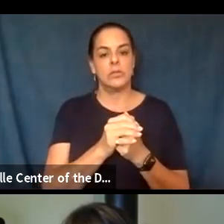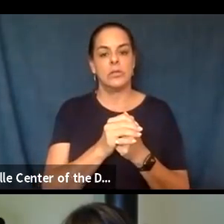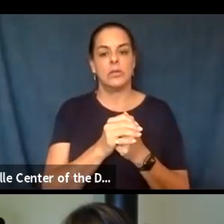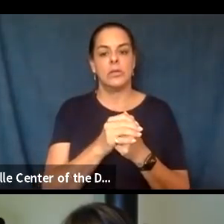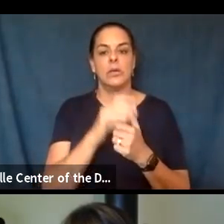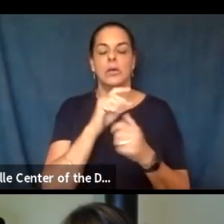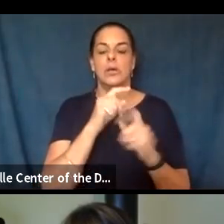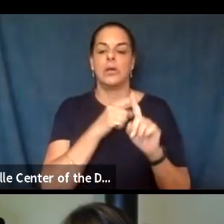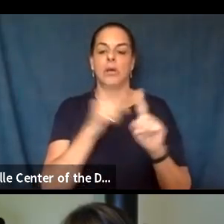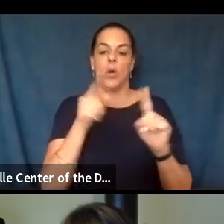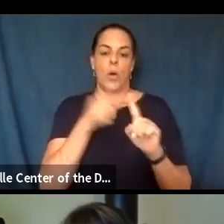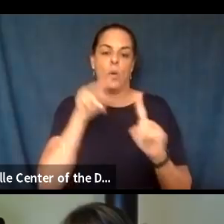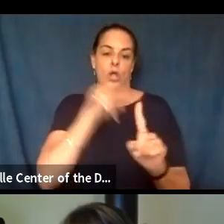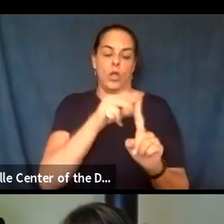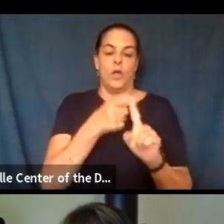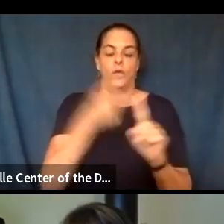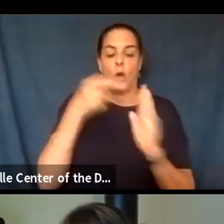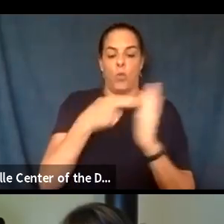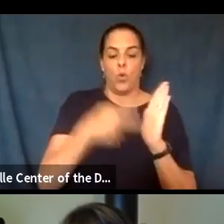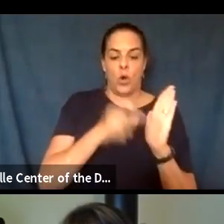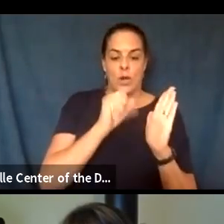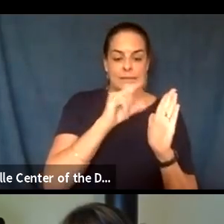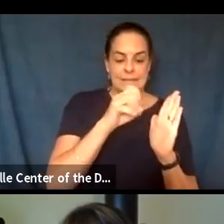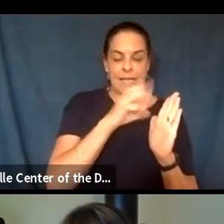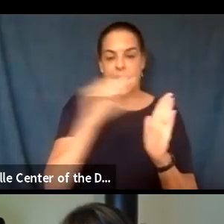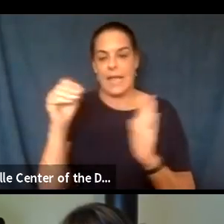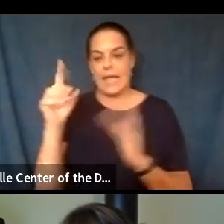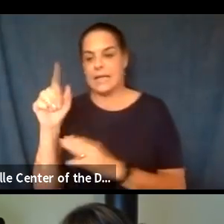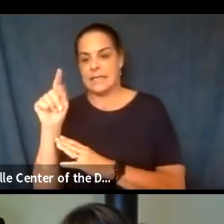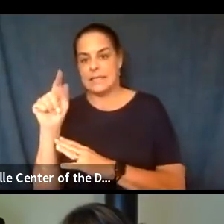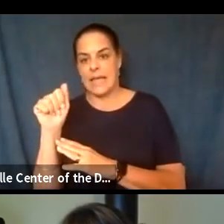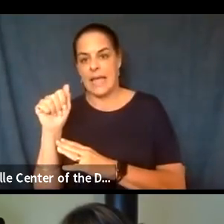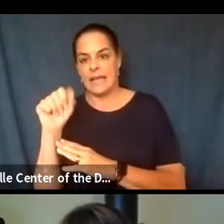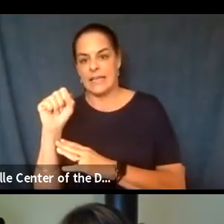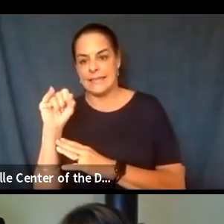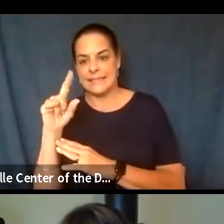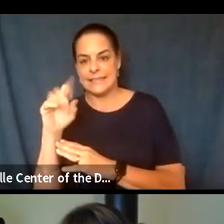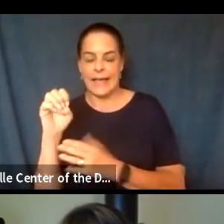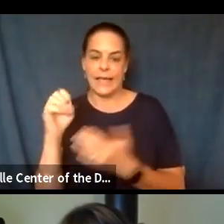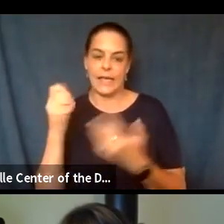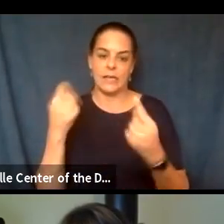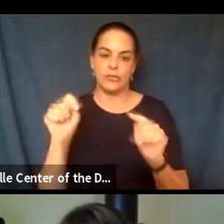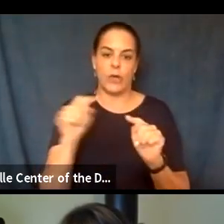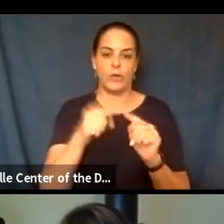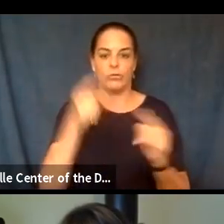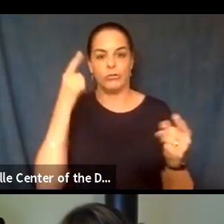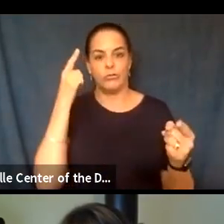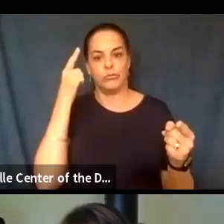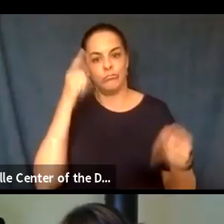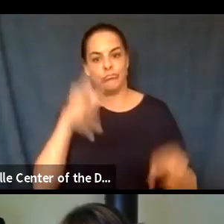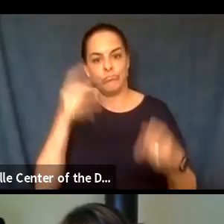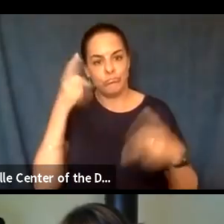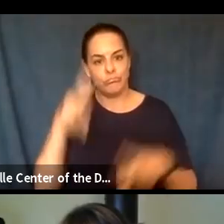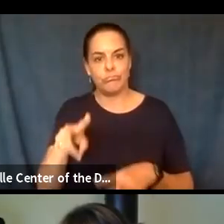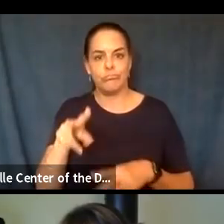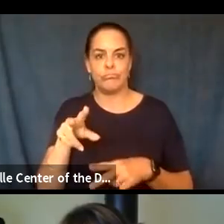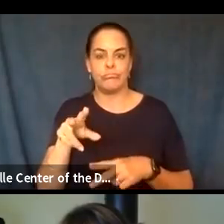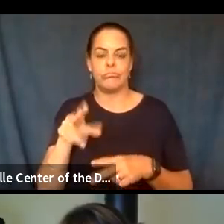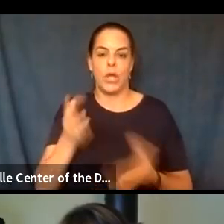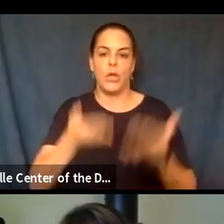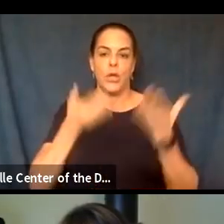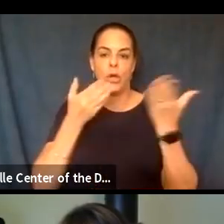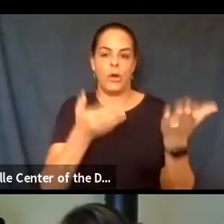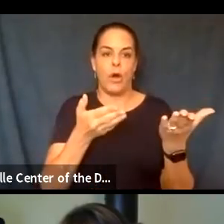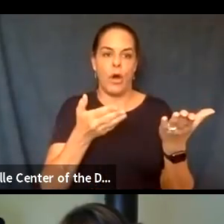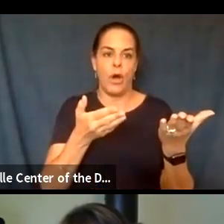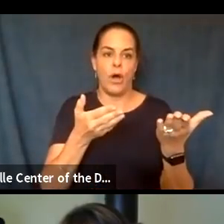regulatory side and from the data side, kind of compromising, I think, to kind of offer